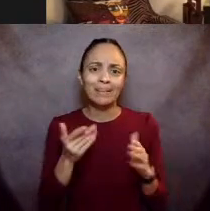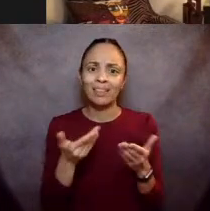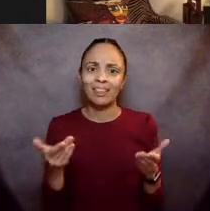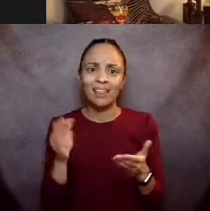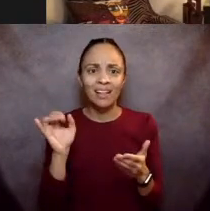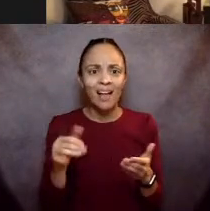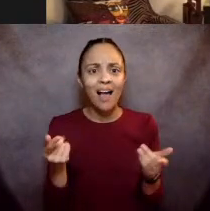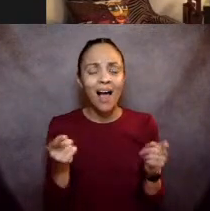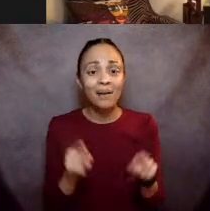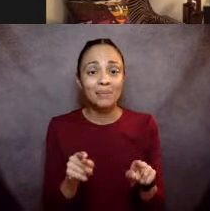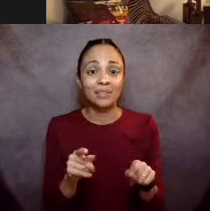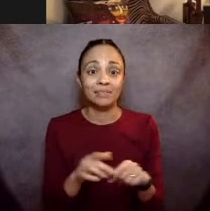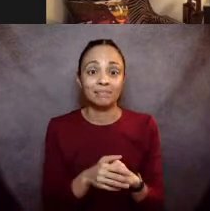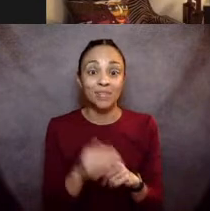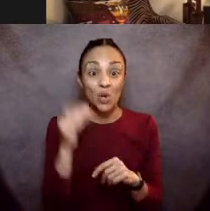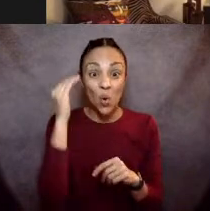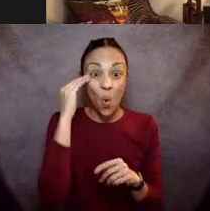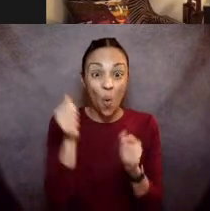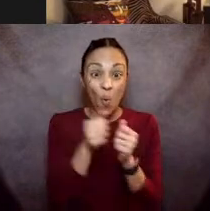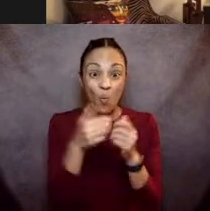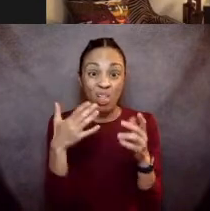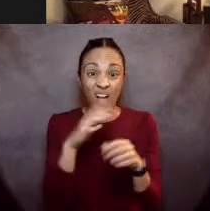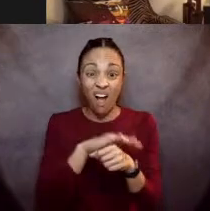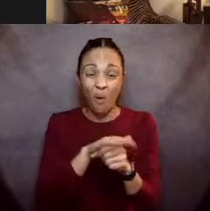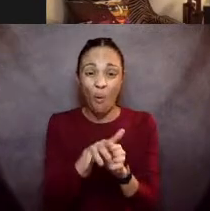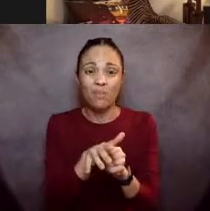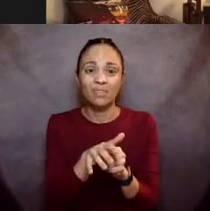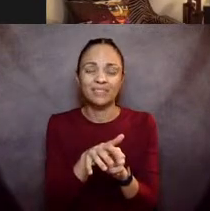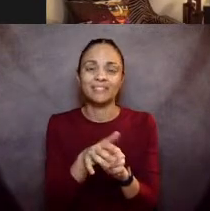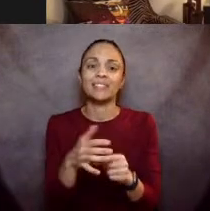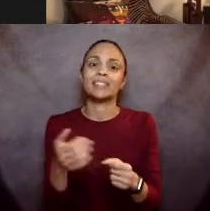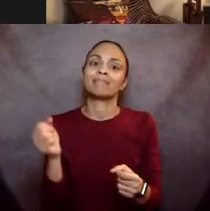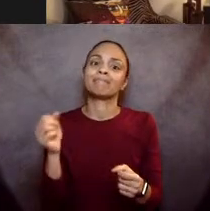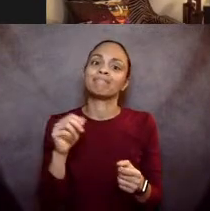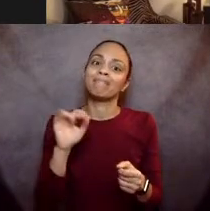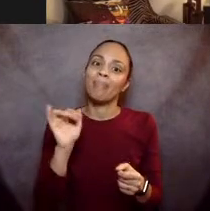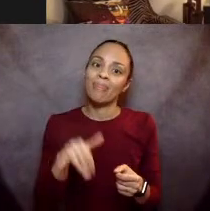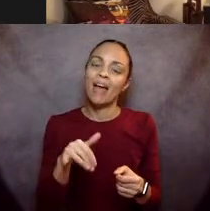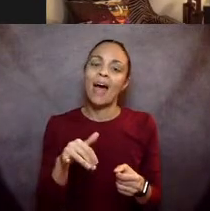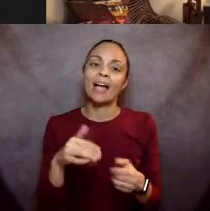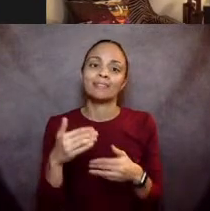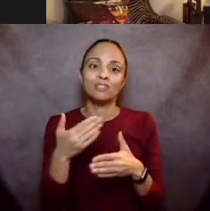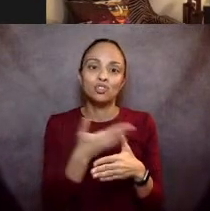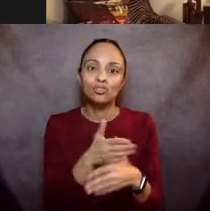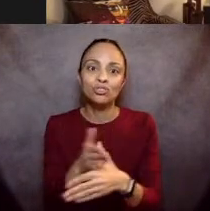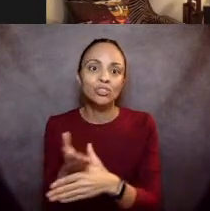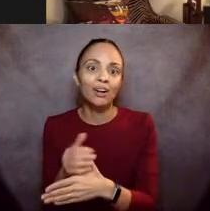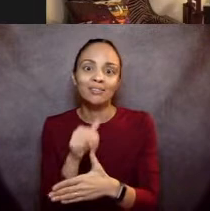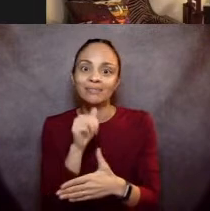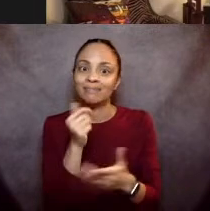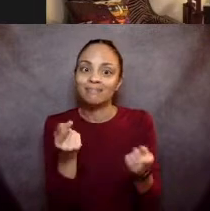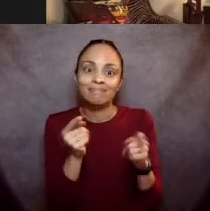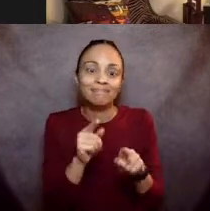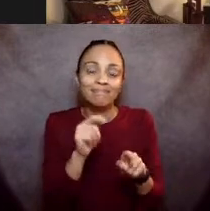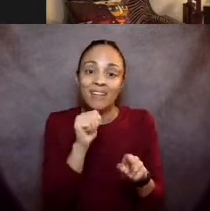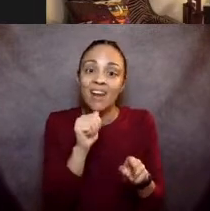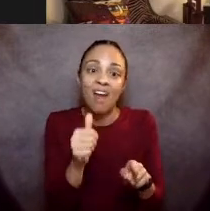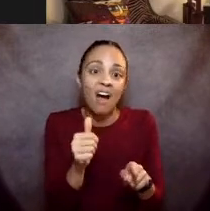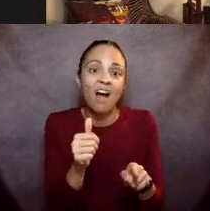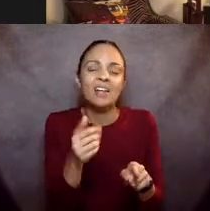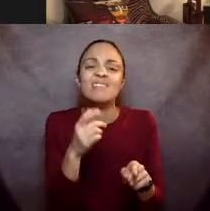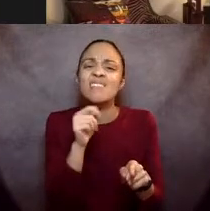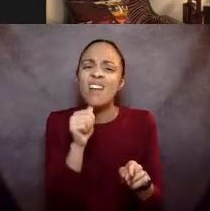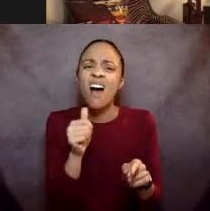And that would have taken longer to happen without COVID. Do you know what I mean? It wouldn't have happened in